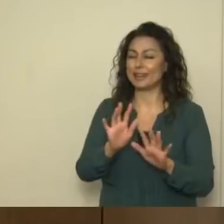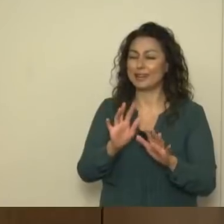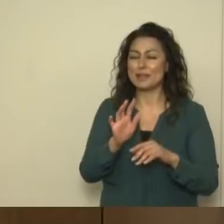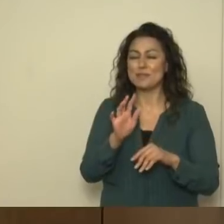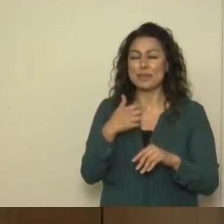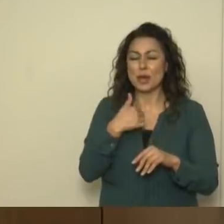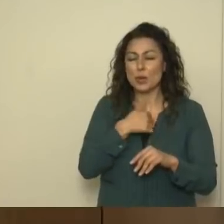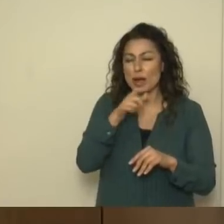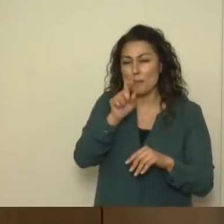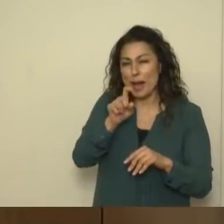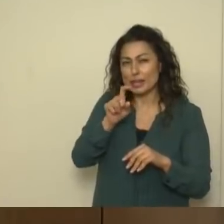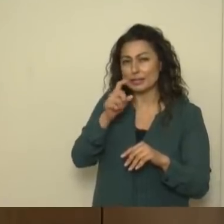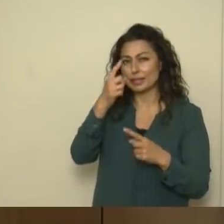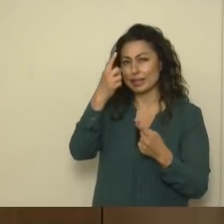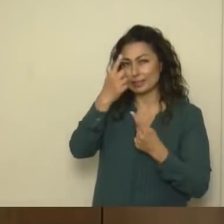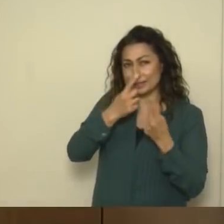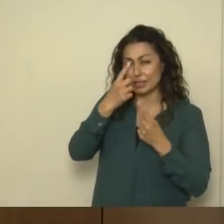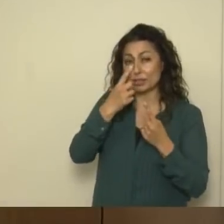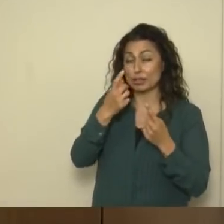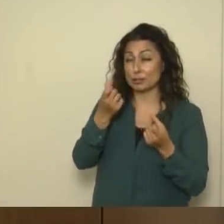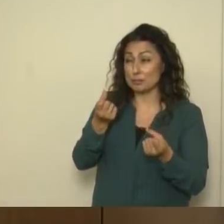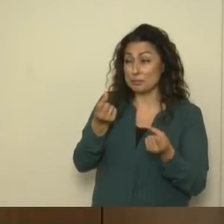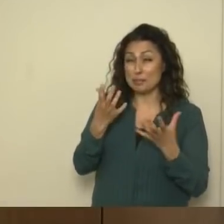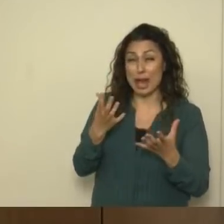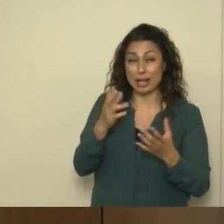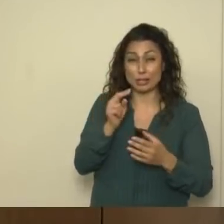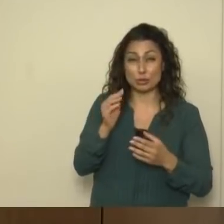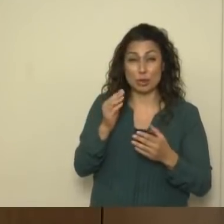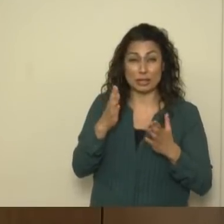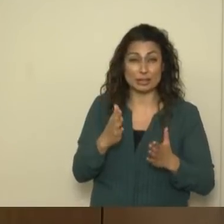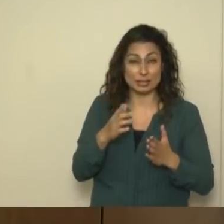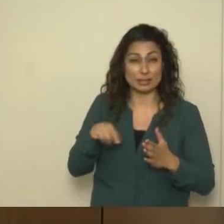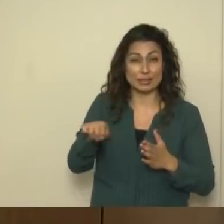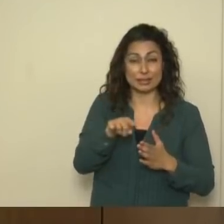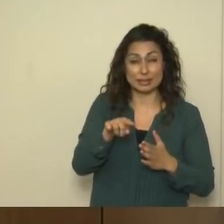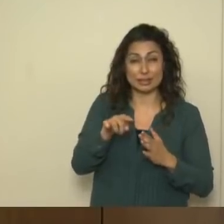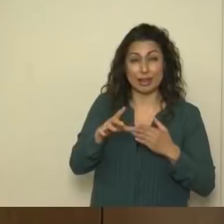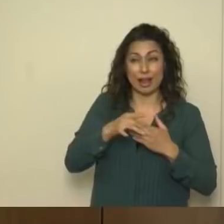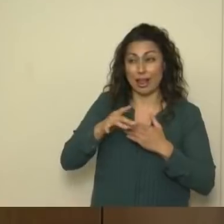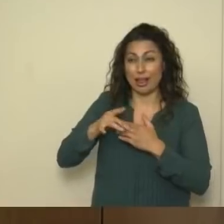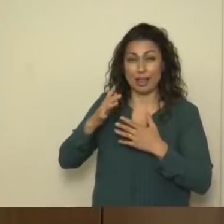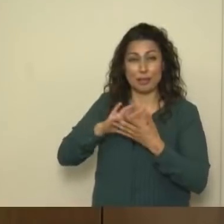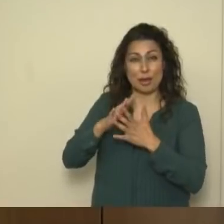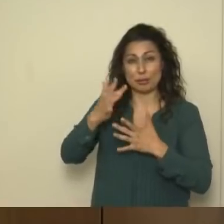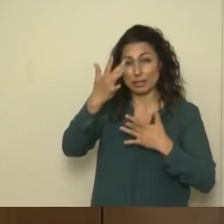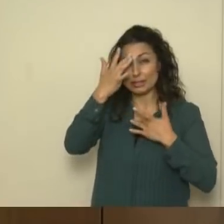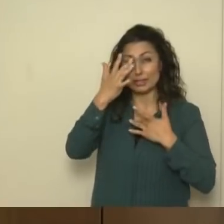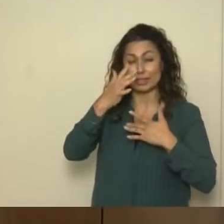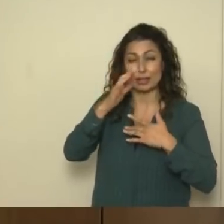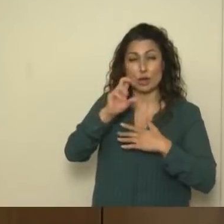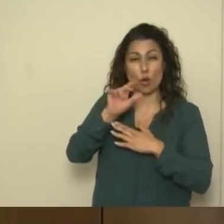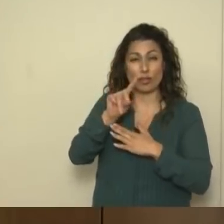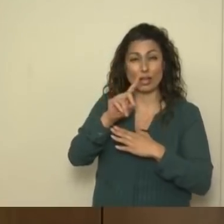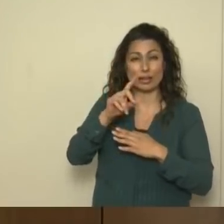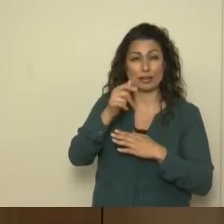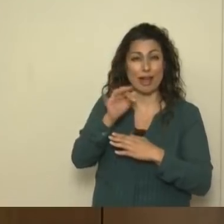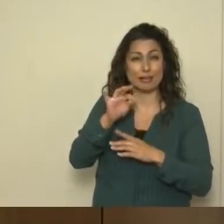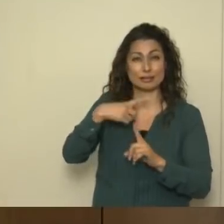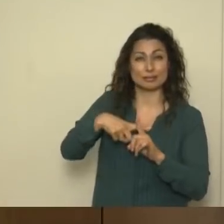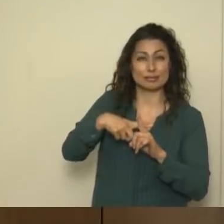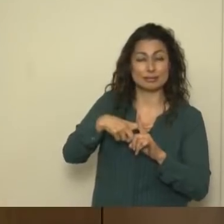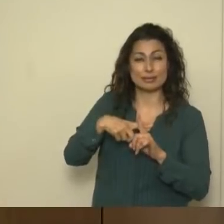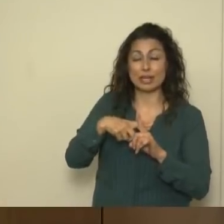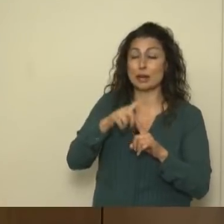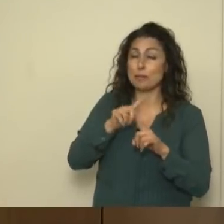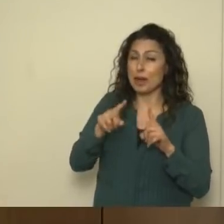deal with the fact that far too many New Mexicans are getting COVID. But I think it's a valid point by school districts